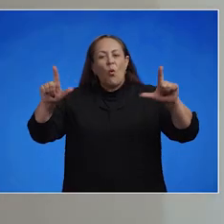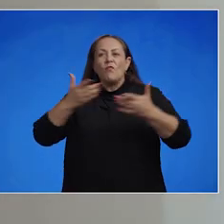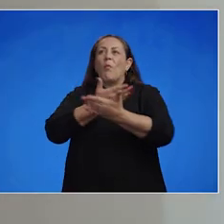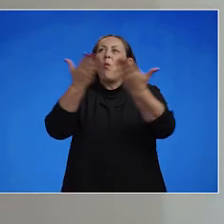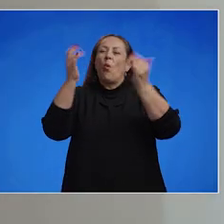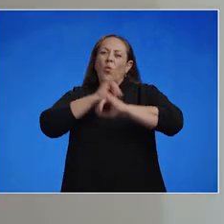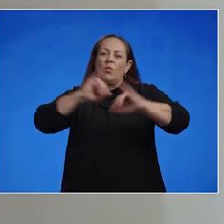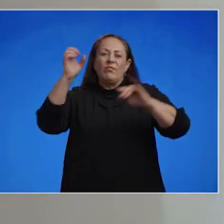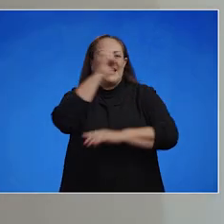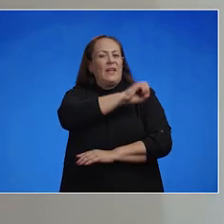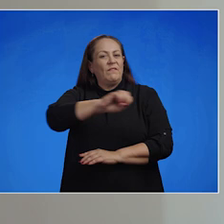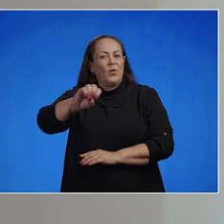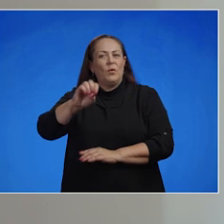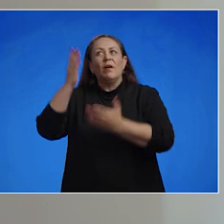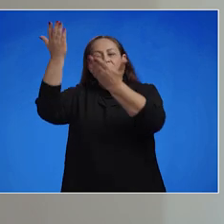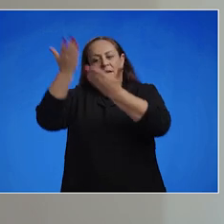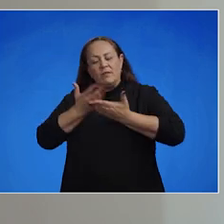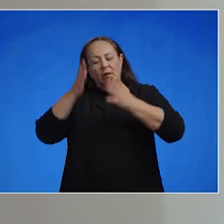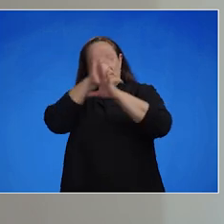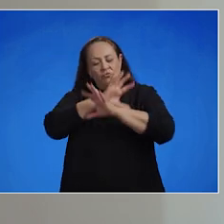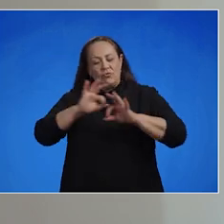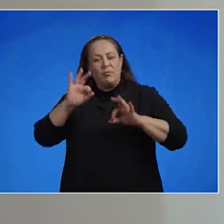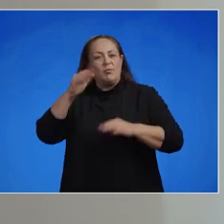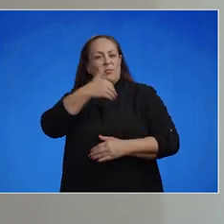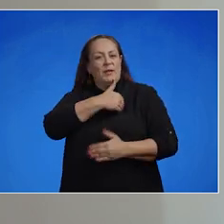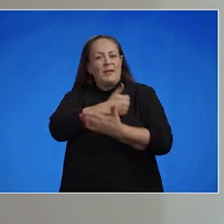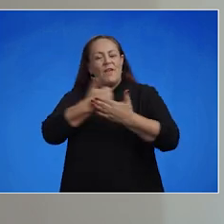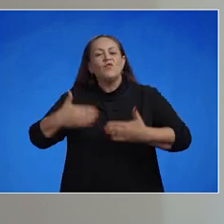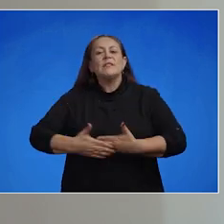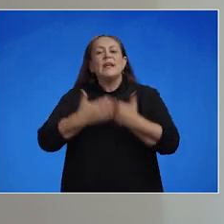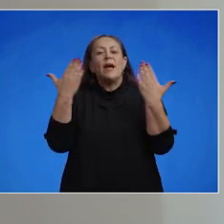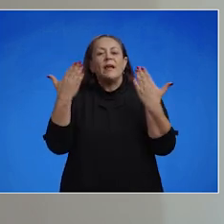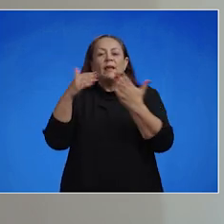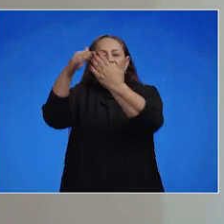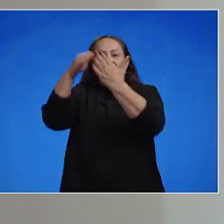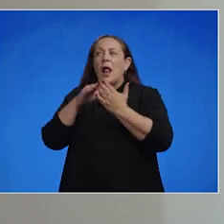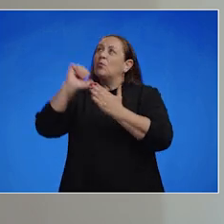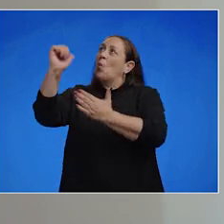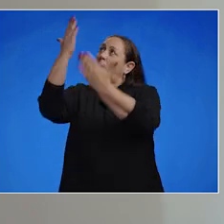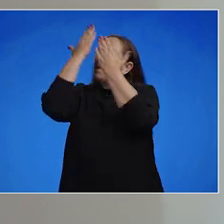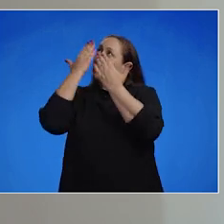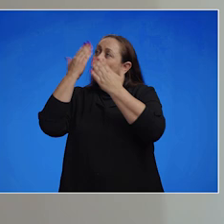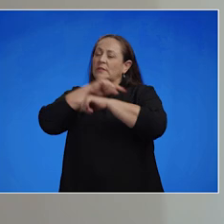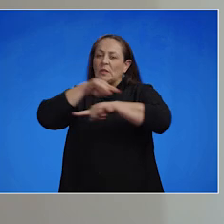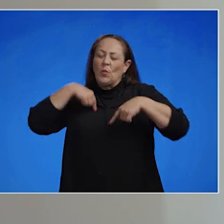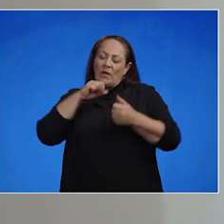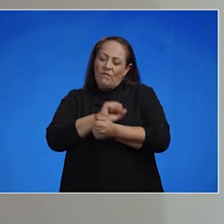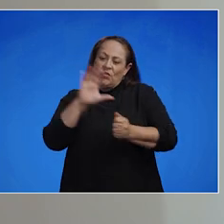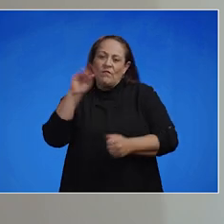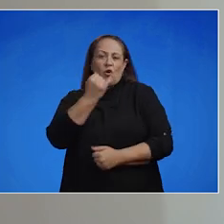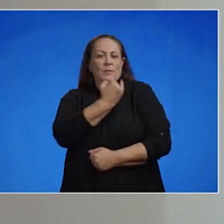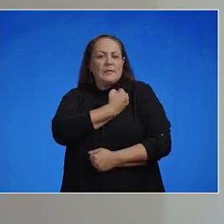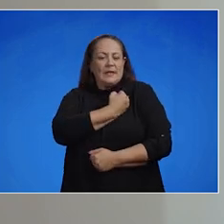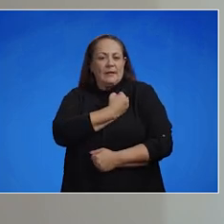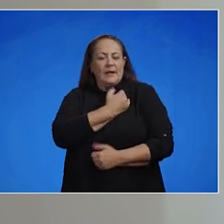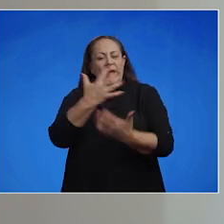pray, from every evil. Graciously grant peace in our days, that by the help of your mercy, we may be always